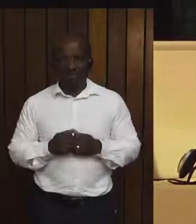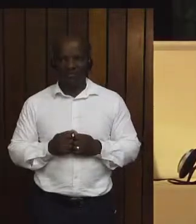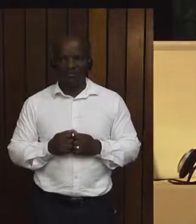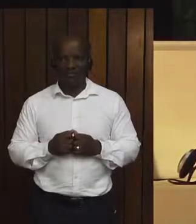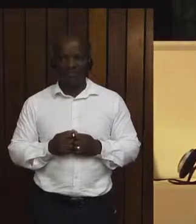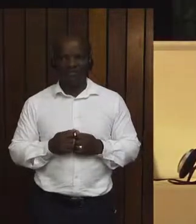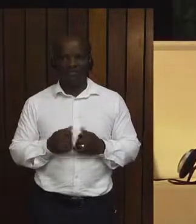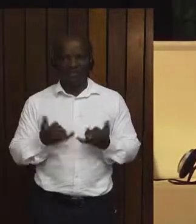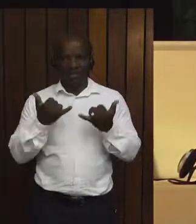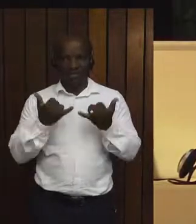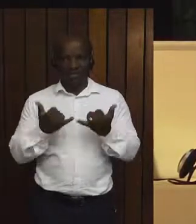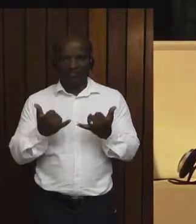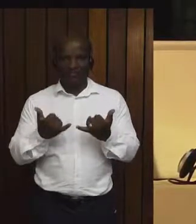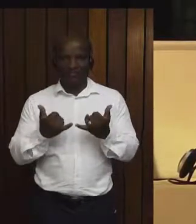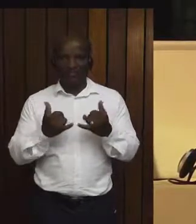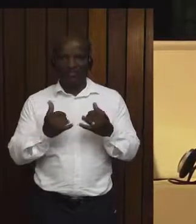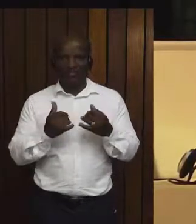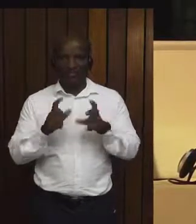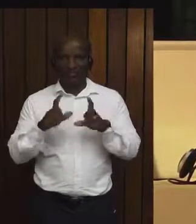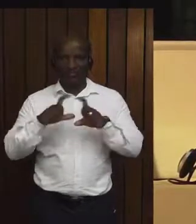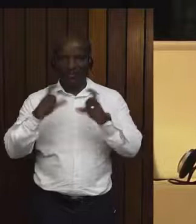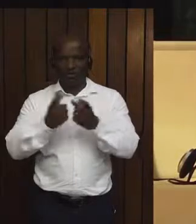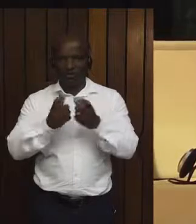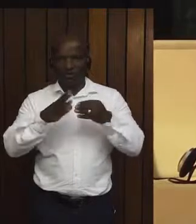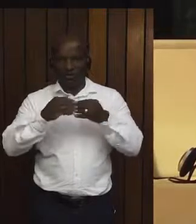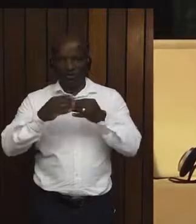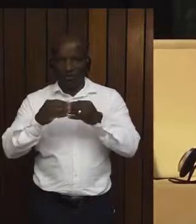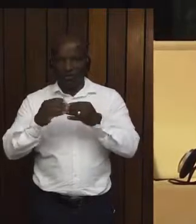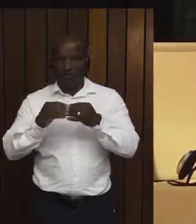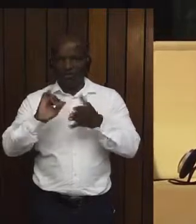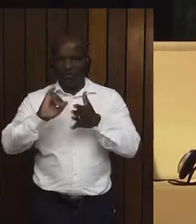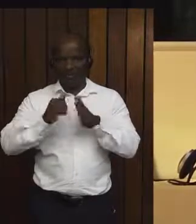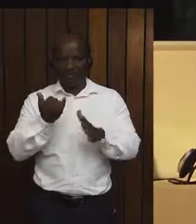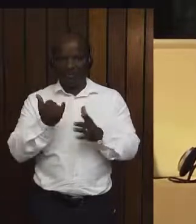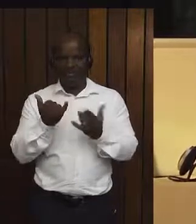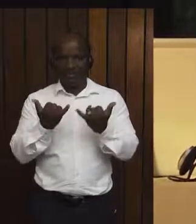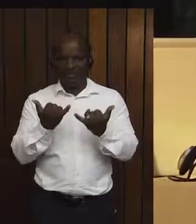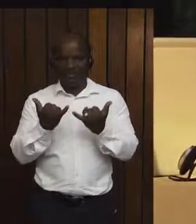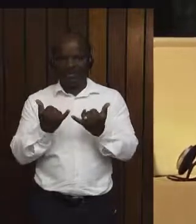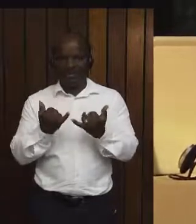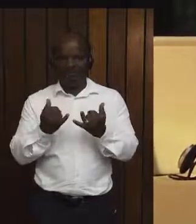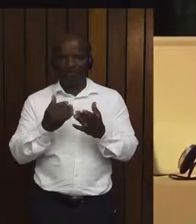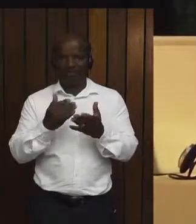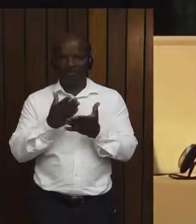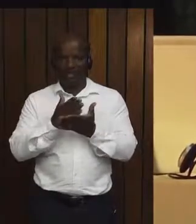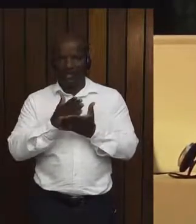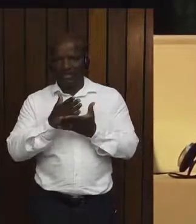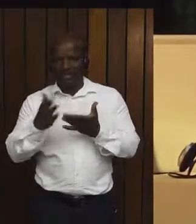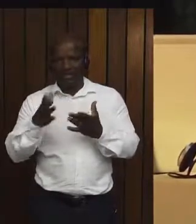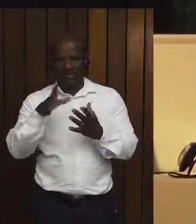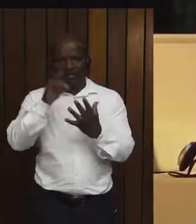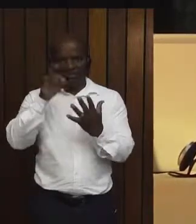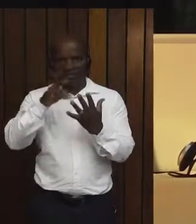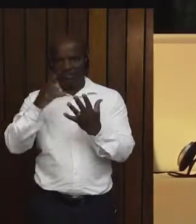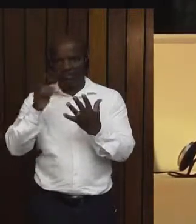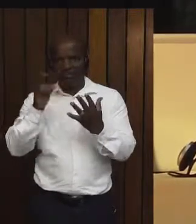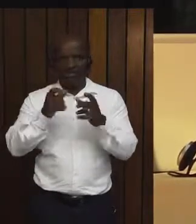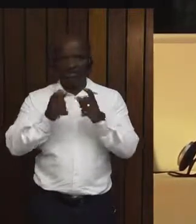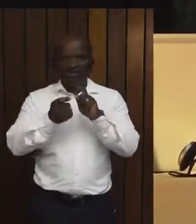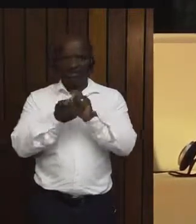So what I'm going to do, committee members, is just to highlight areas that were affected by the adjustment.